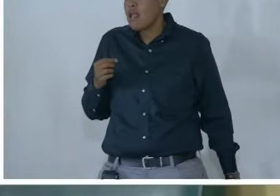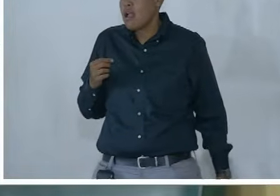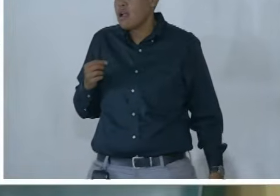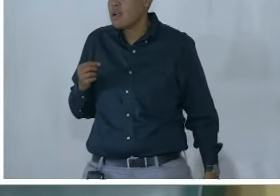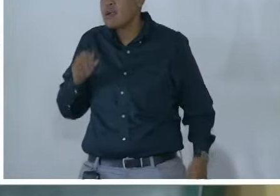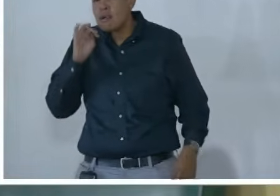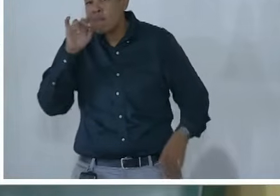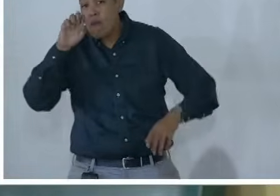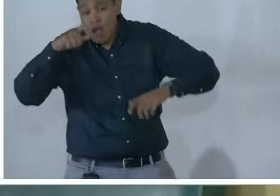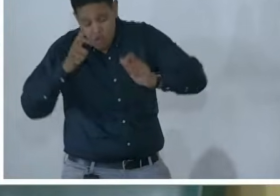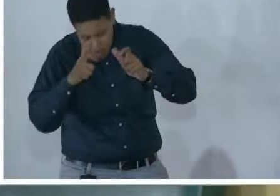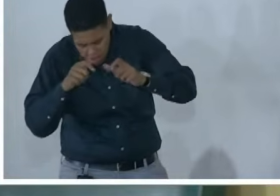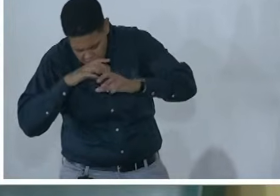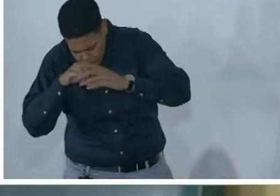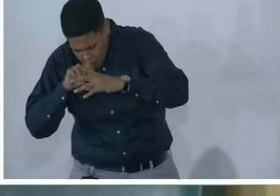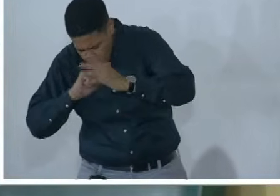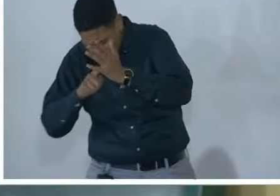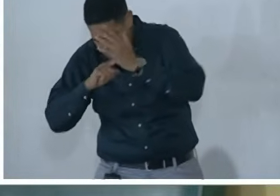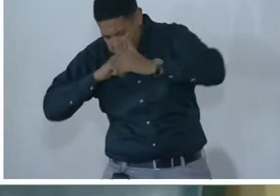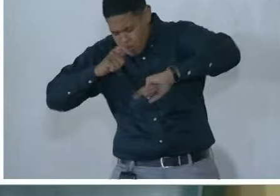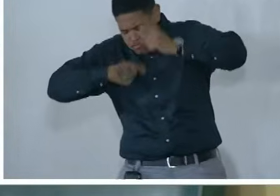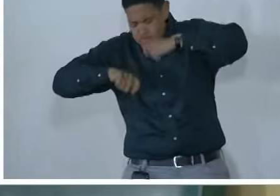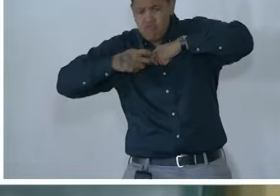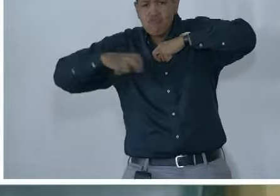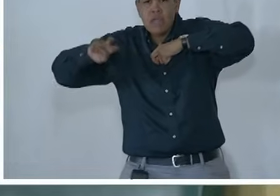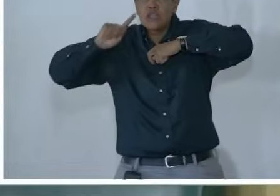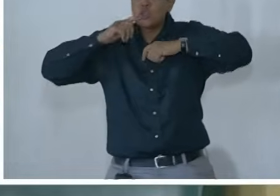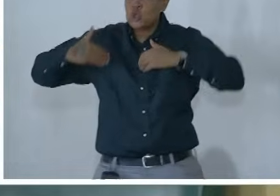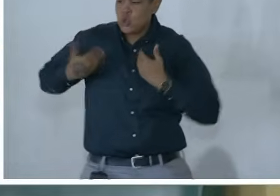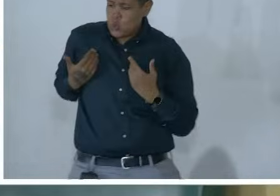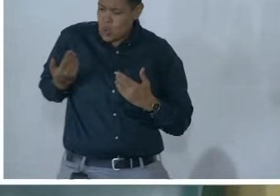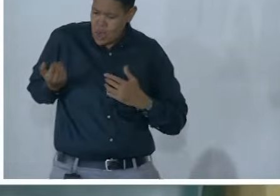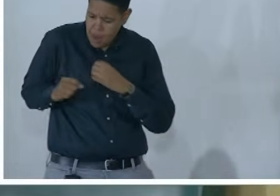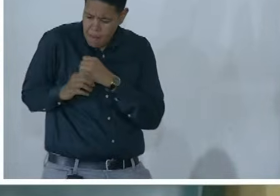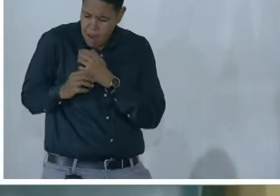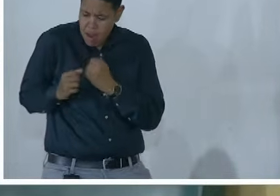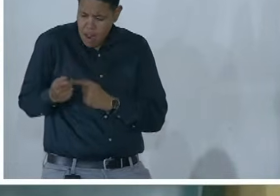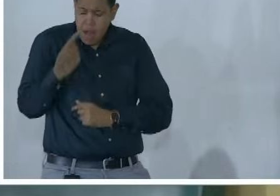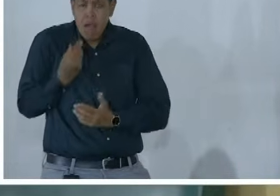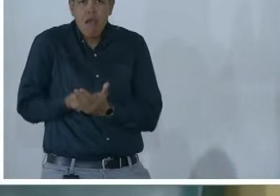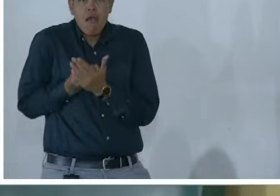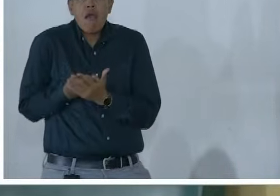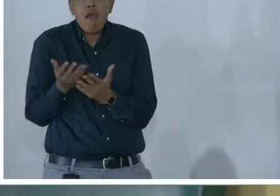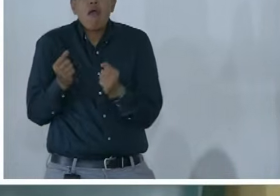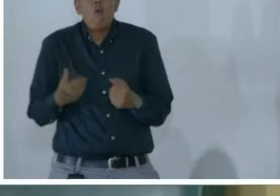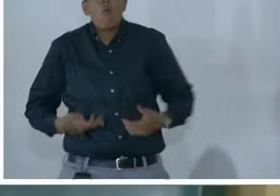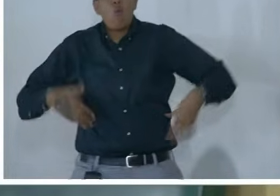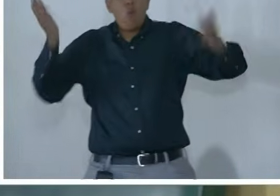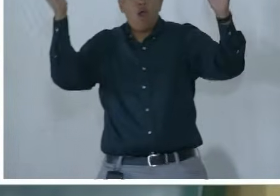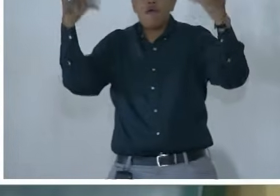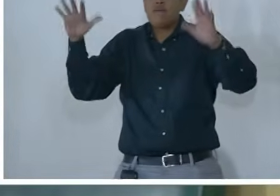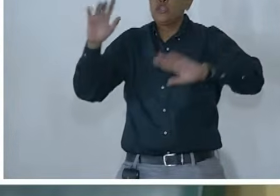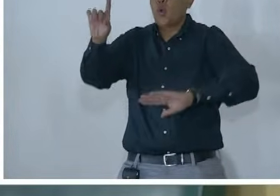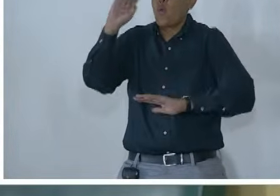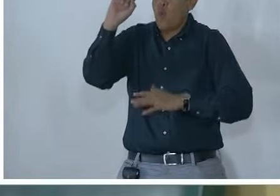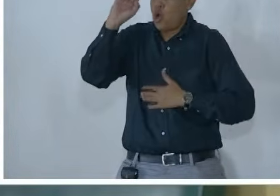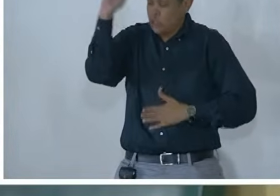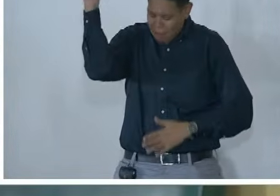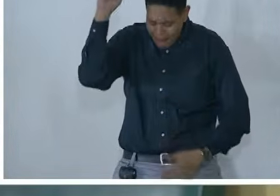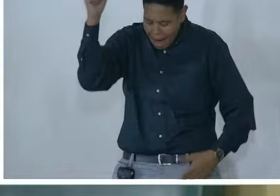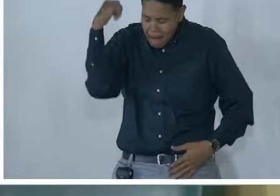Micro-entities will be required to transition to the junior market once they reach a capital threshold of the $100